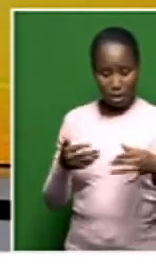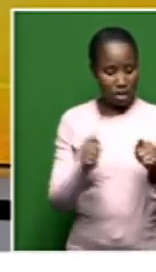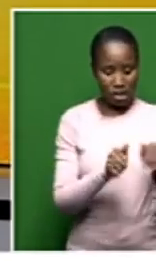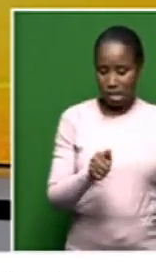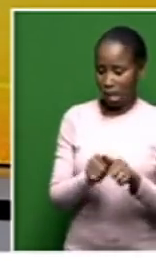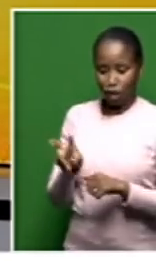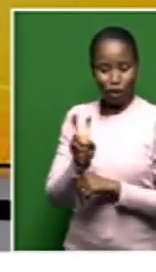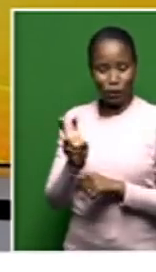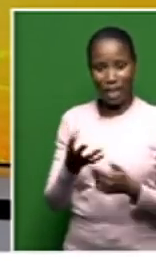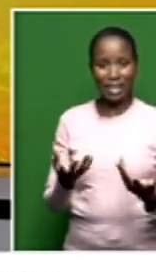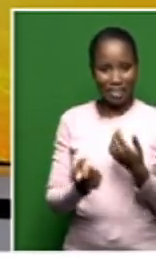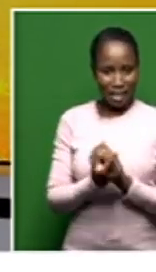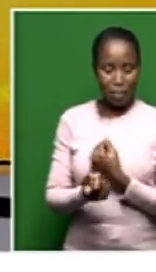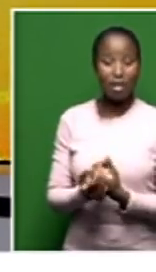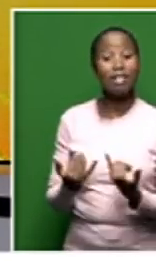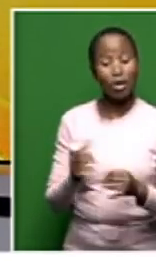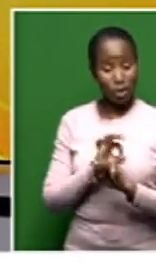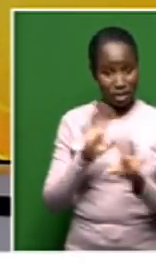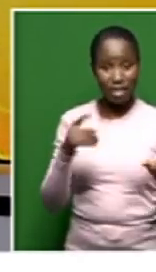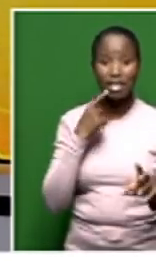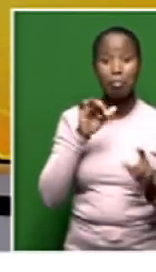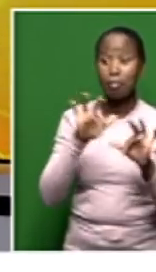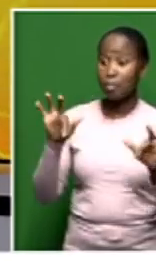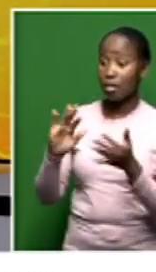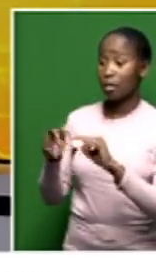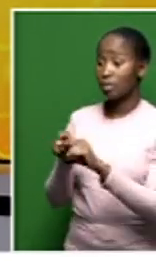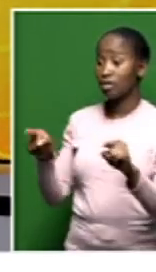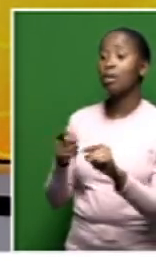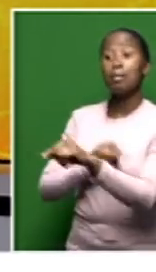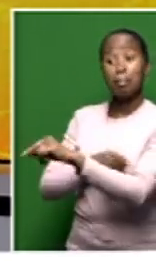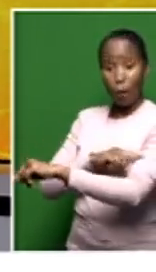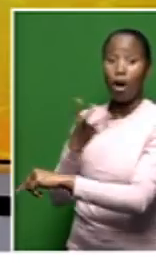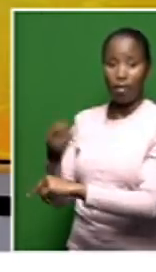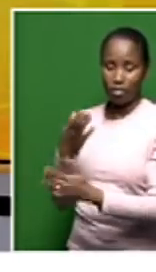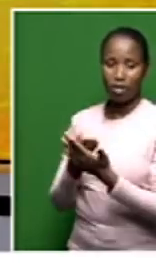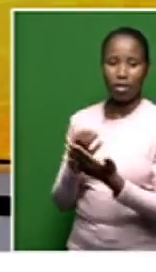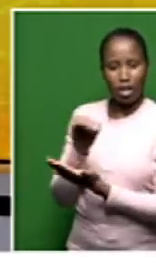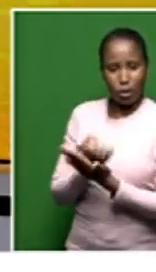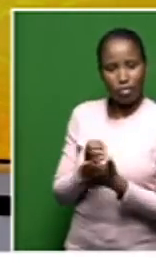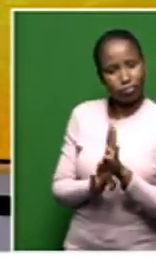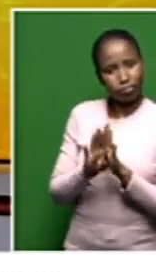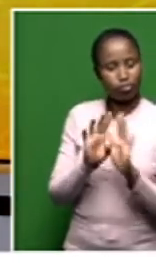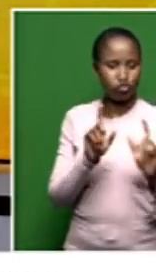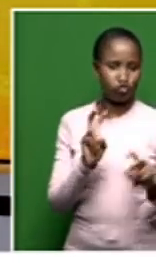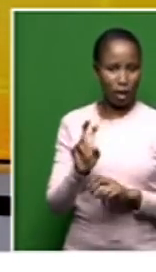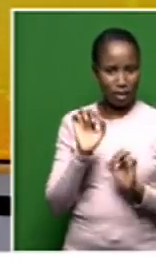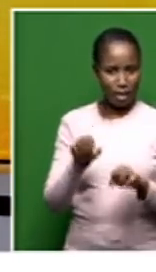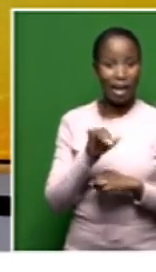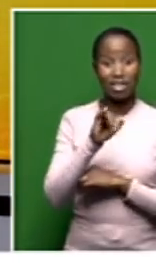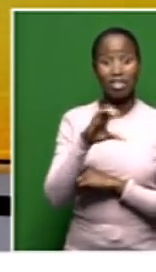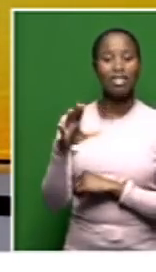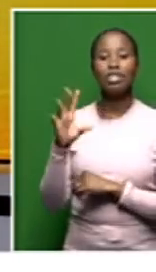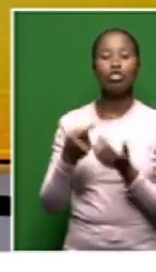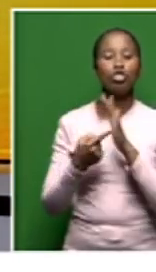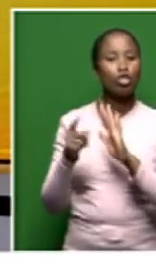become clear that voters hold the power to change the country's political landscape. Now, IEC results show that the highest number